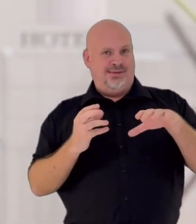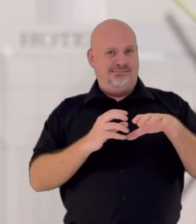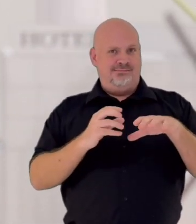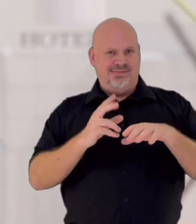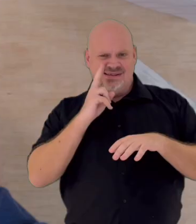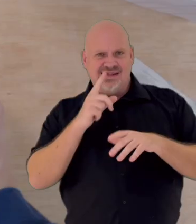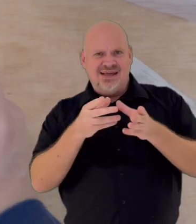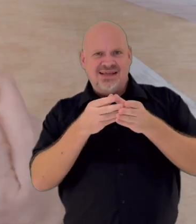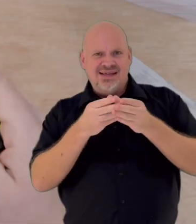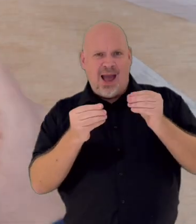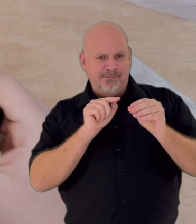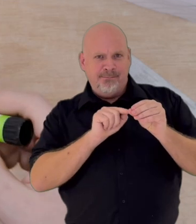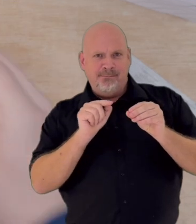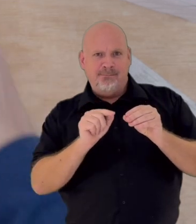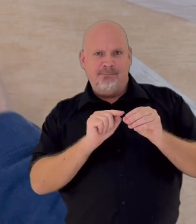here.